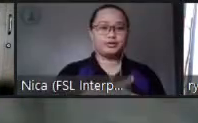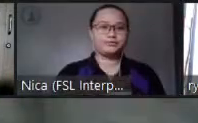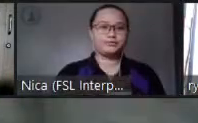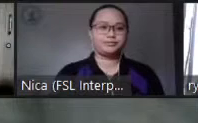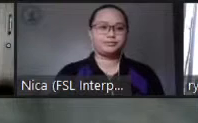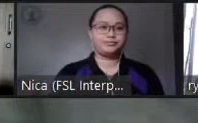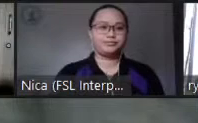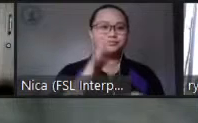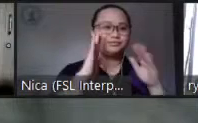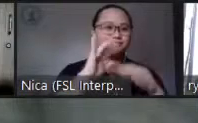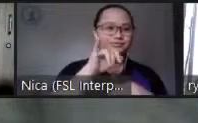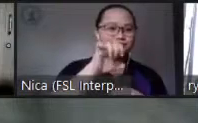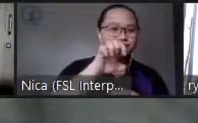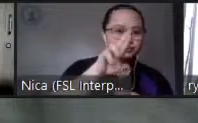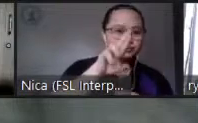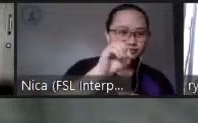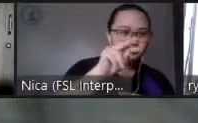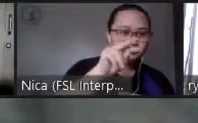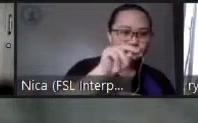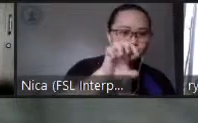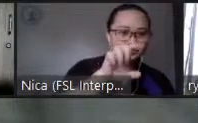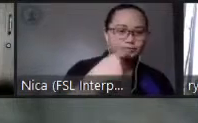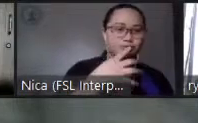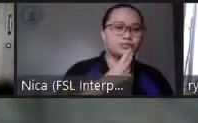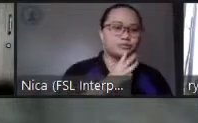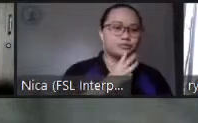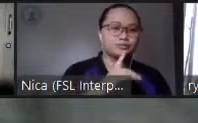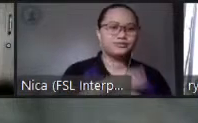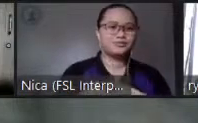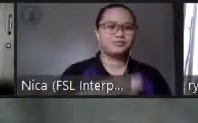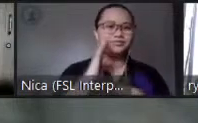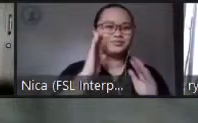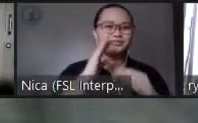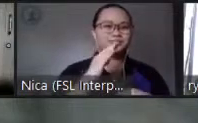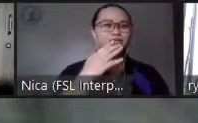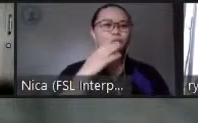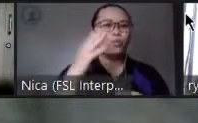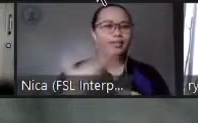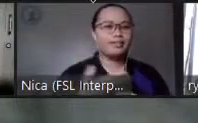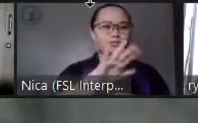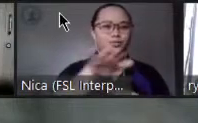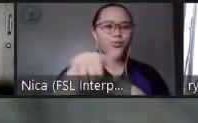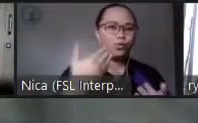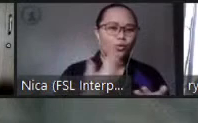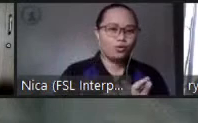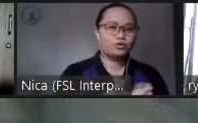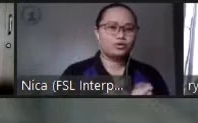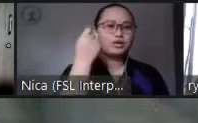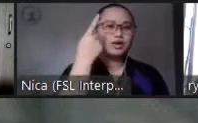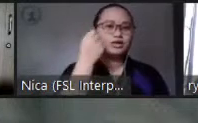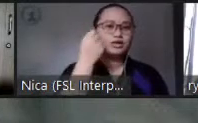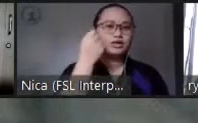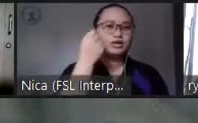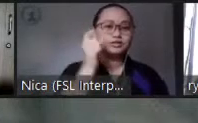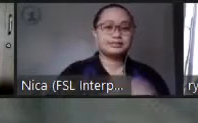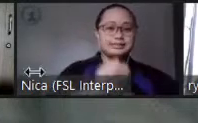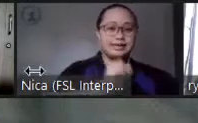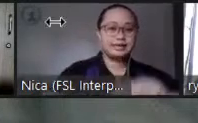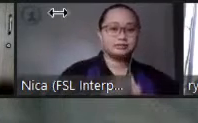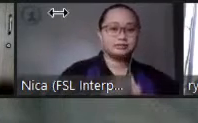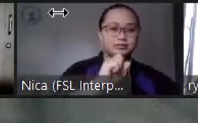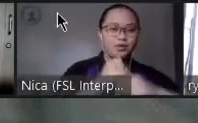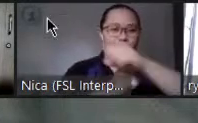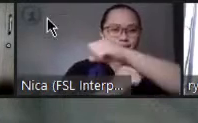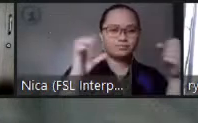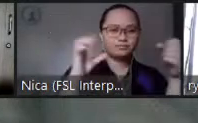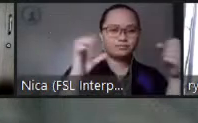afternoon to everyone. I'm Jerome and I would like to welcome you all to our webinar entitled Understand the Signs, Bridging Communication Gaps